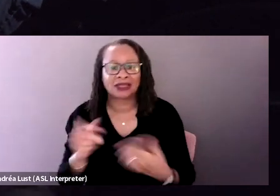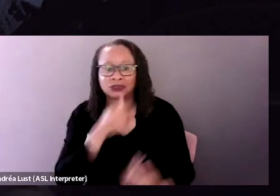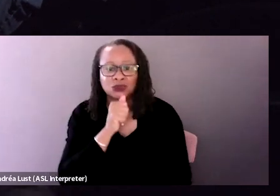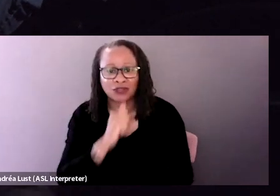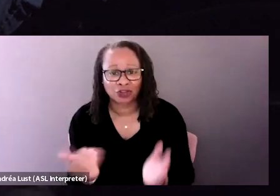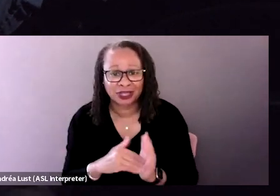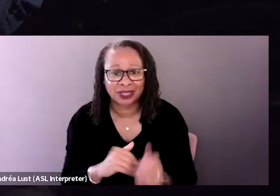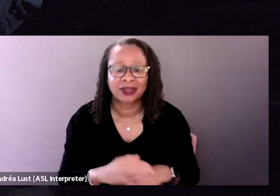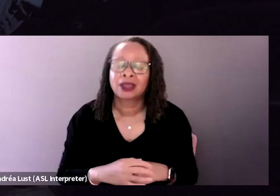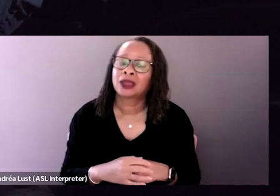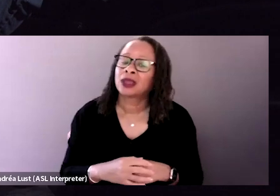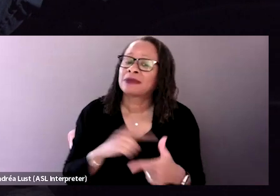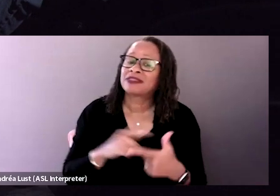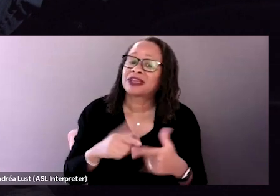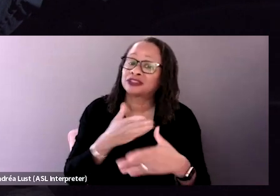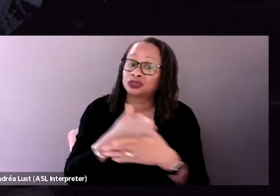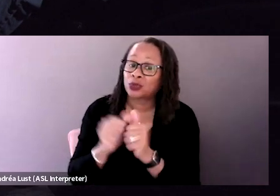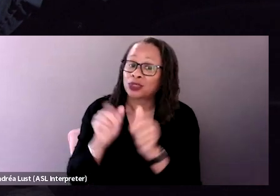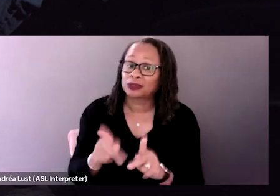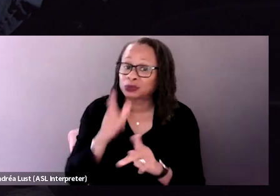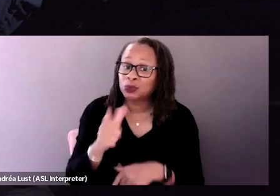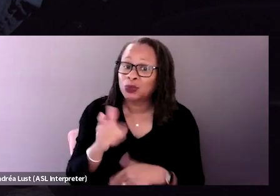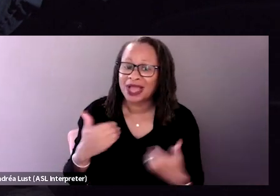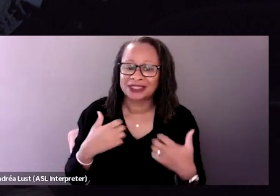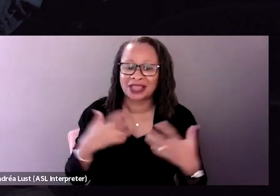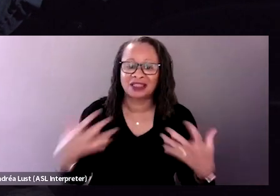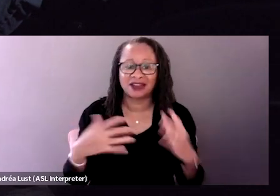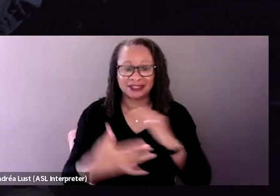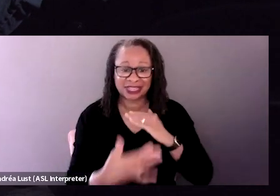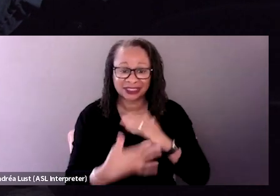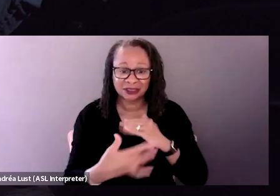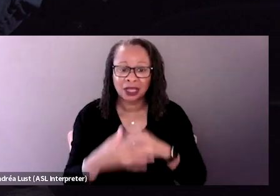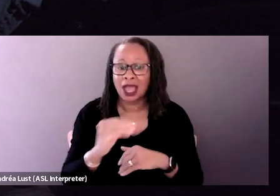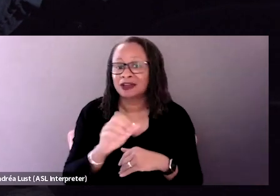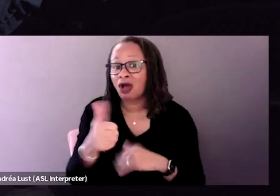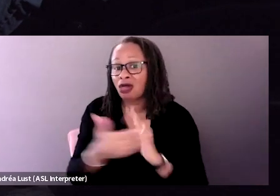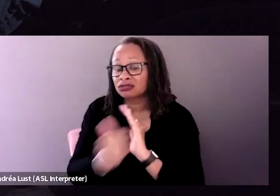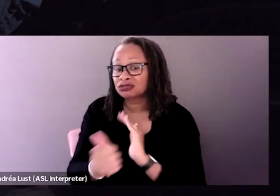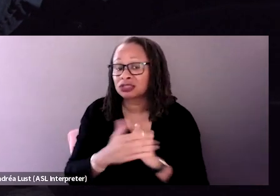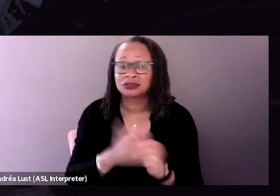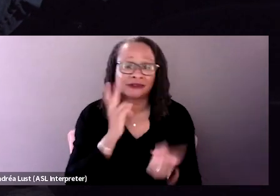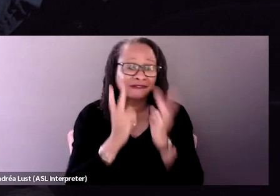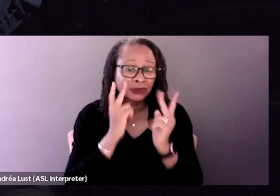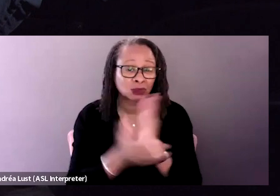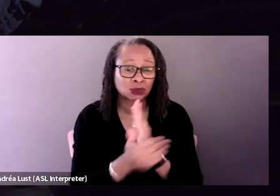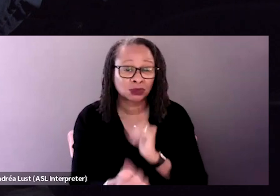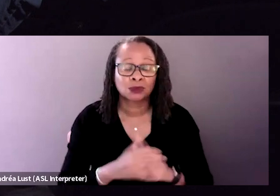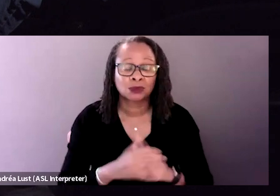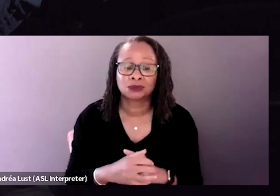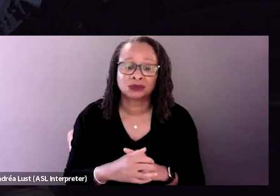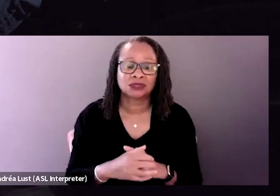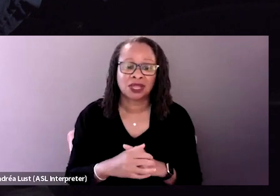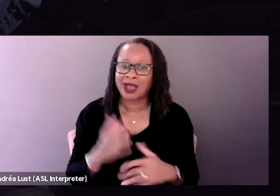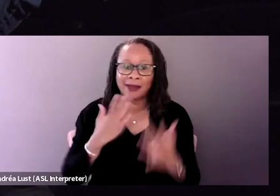then share that with someone who has a whole bunch of technical and other skills, visual skills that I barely know how to